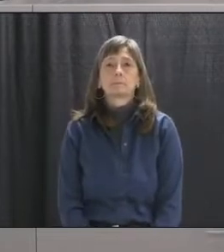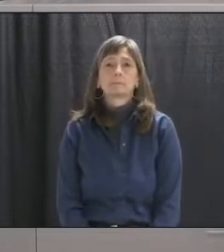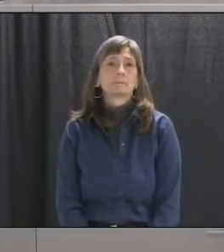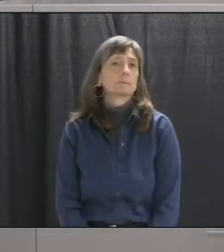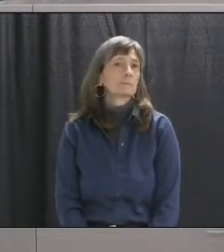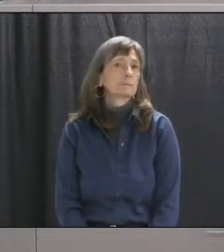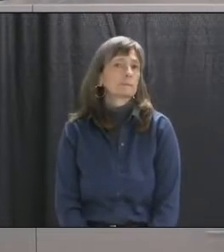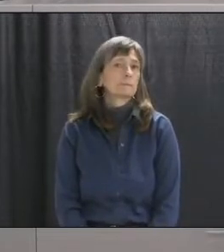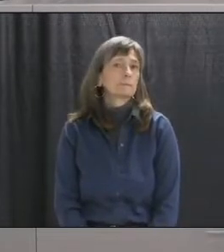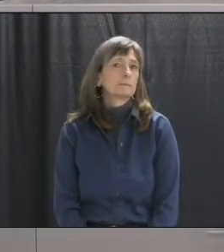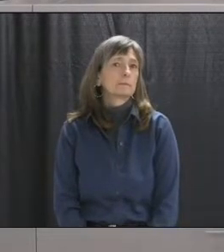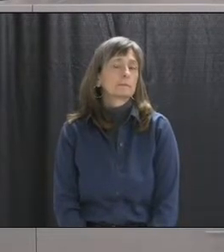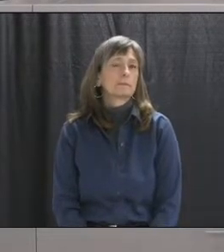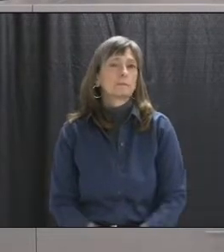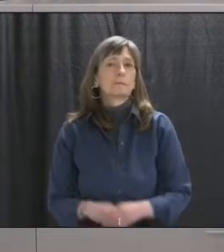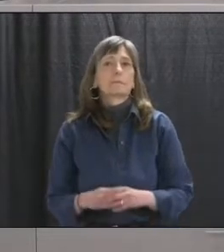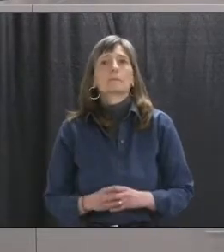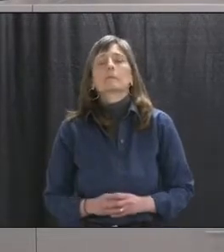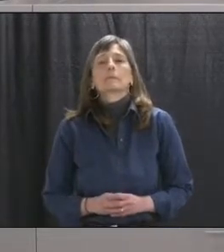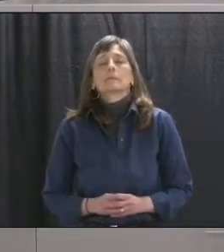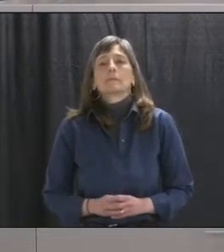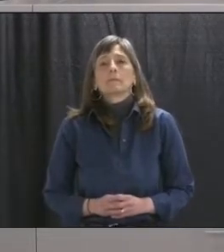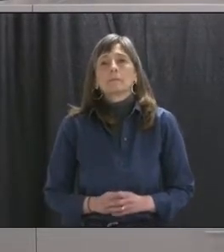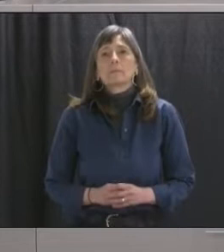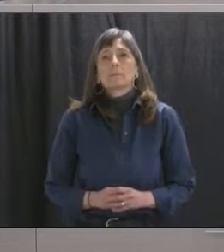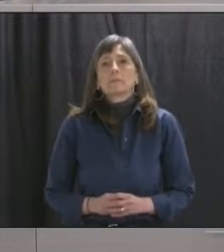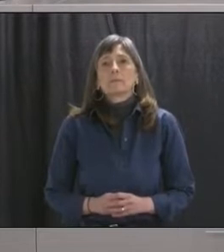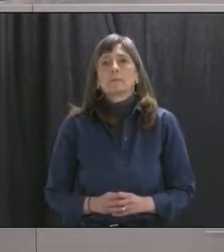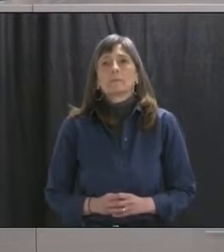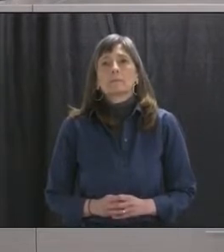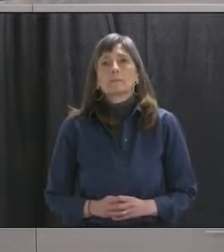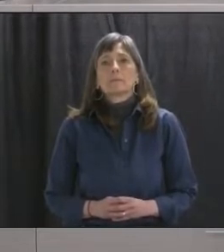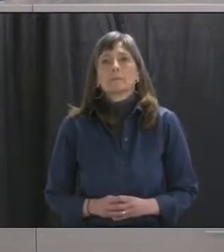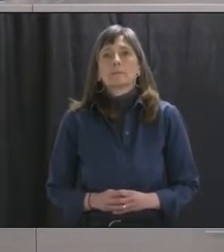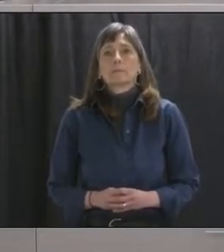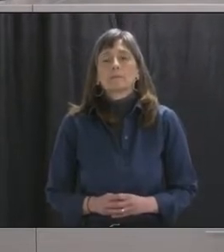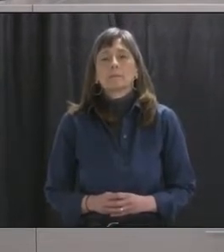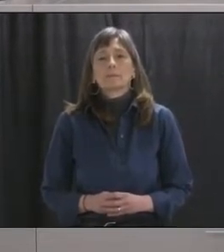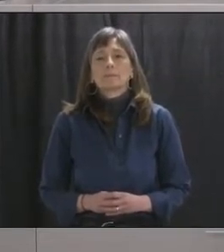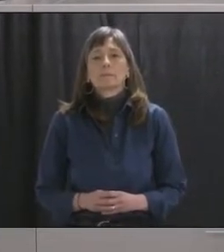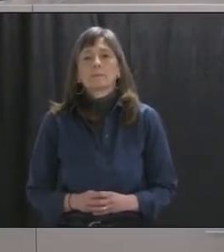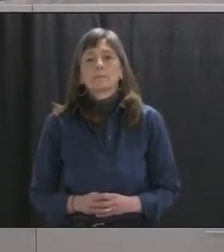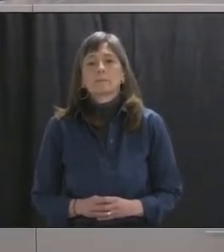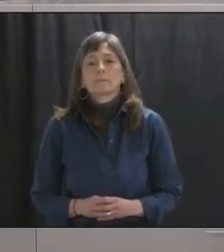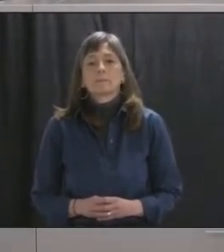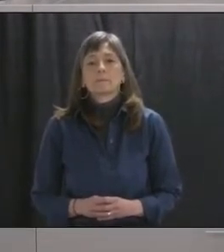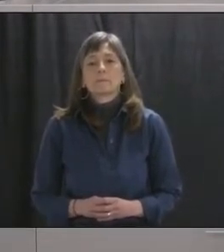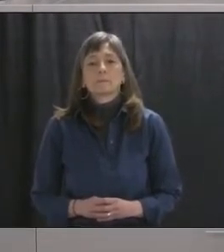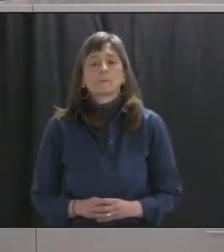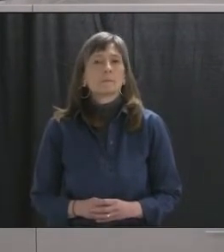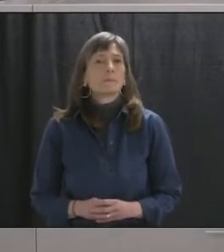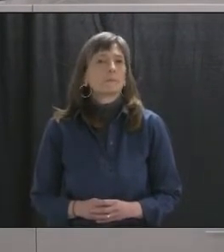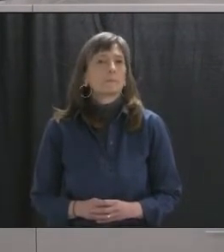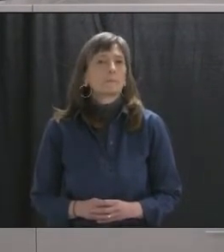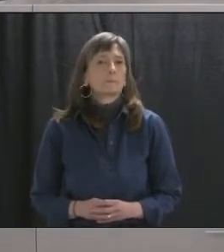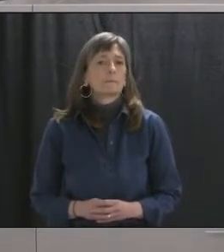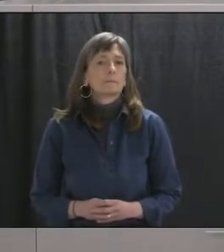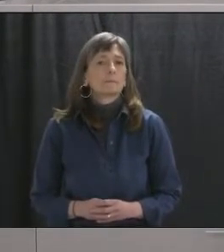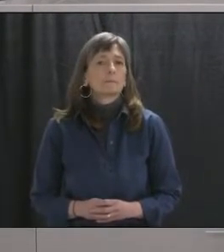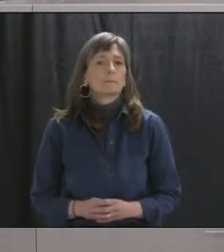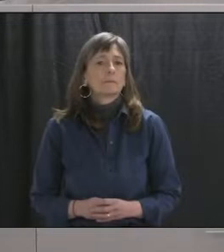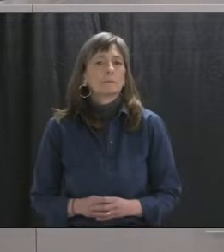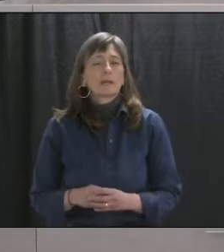In the price of oil today, I got a question for the Premier. You know, can you give us an idea of how big of a hit that the